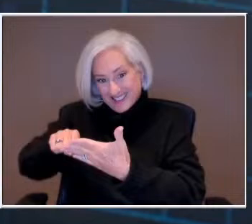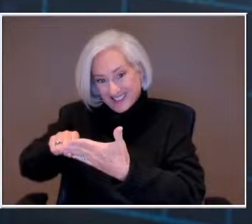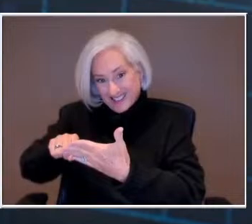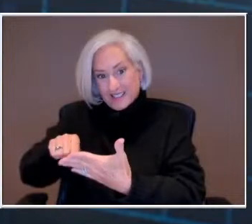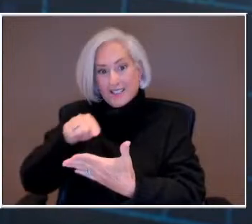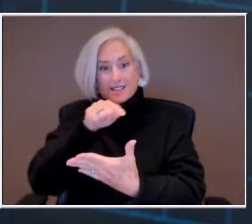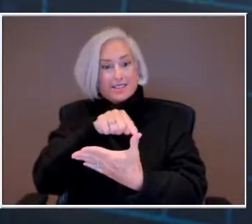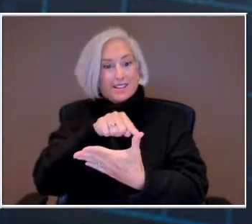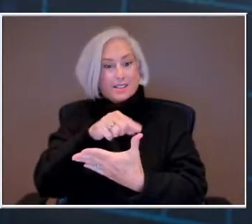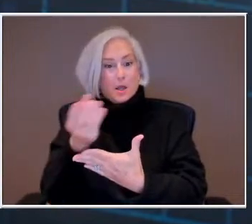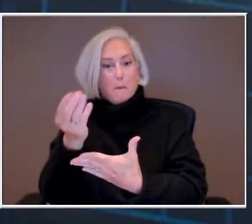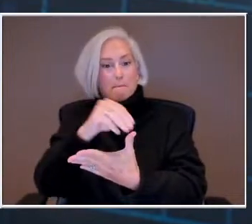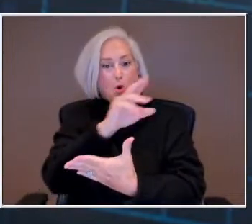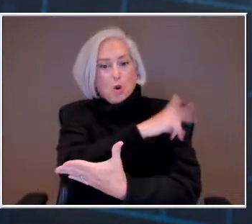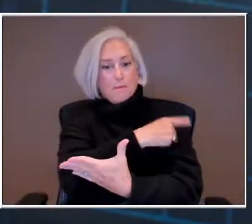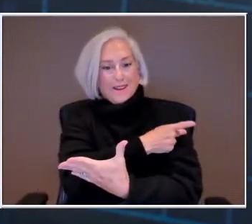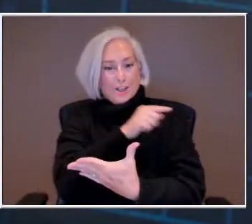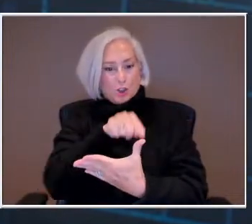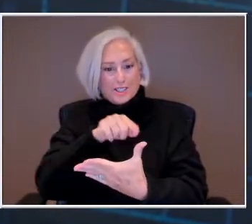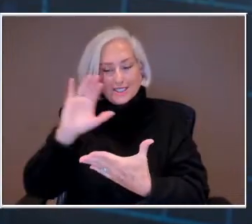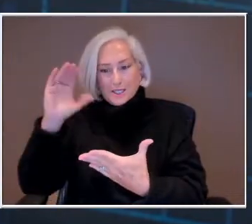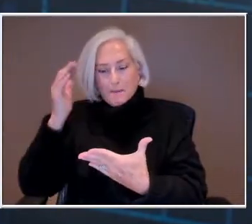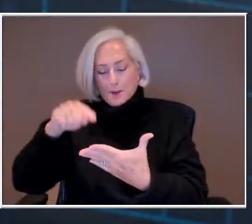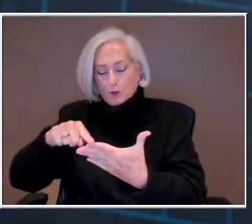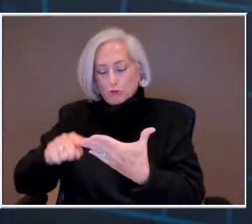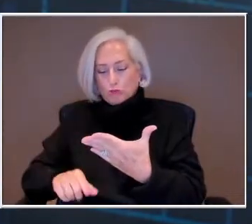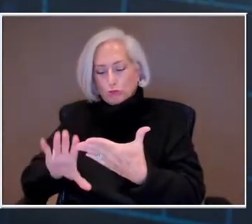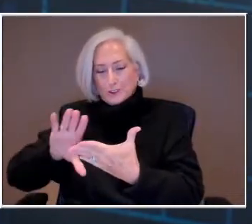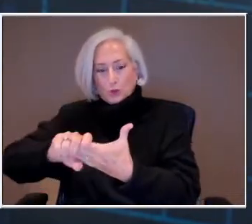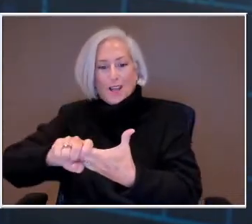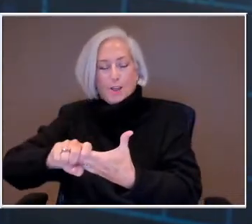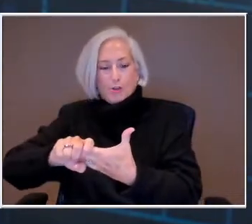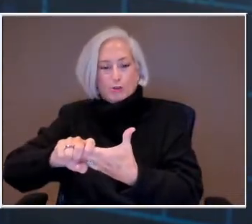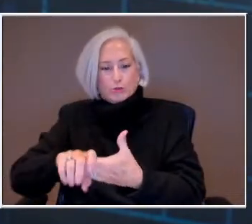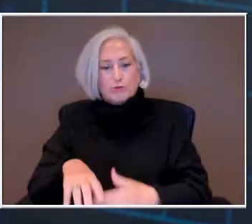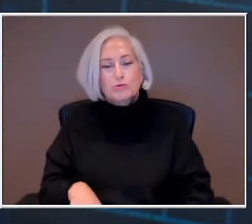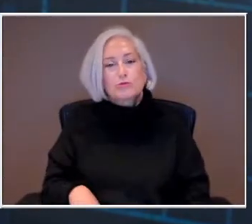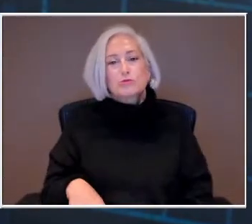also has to do with symptoms. Unfortunately, without